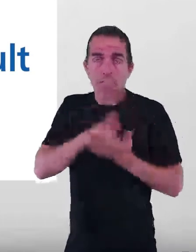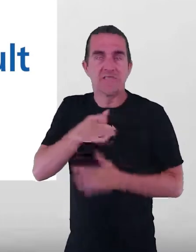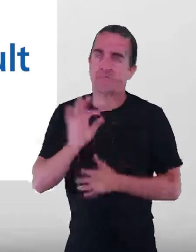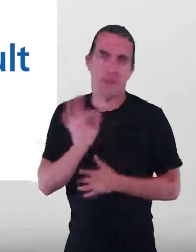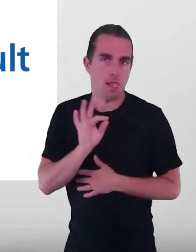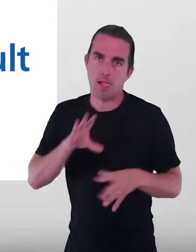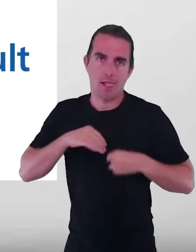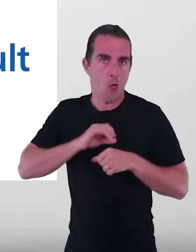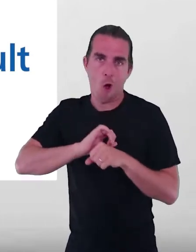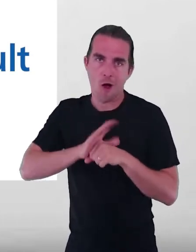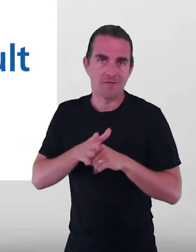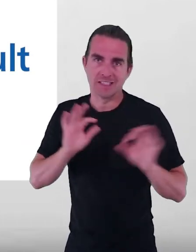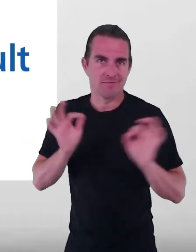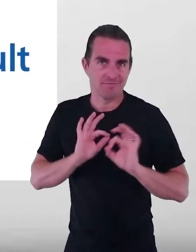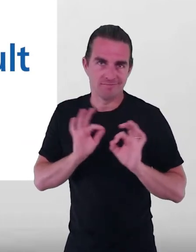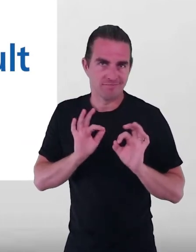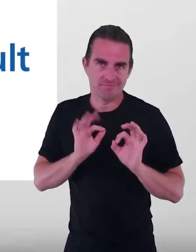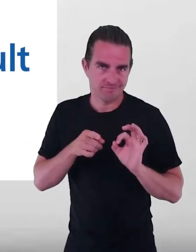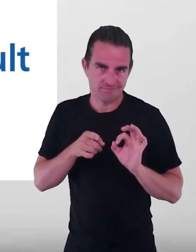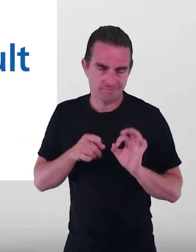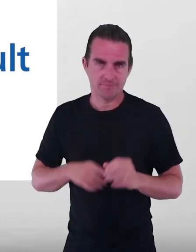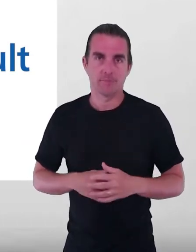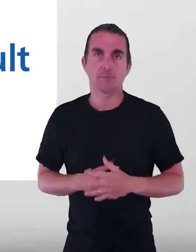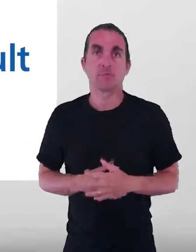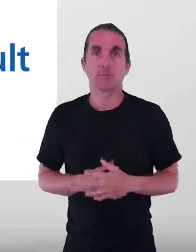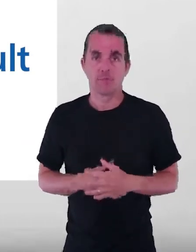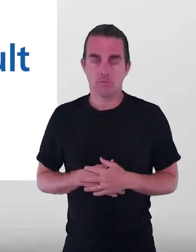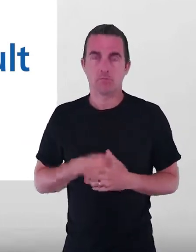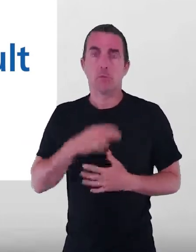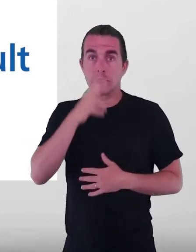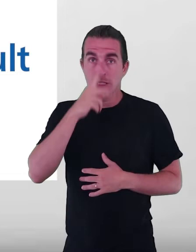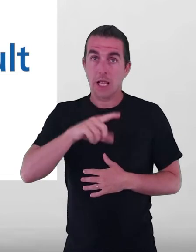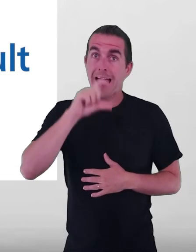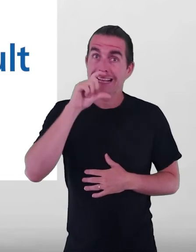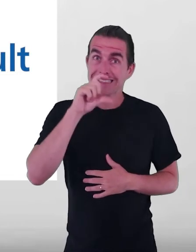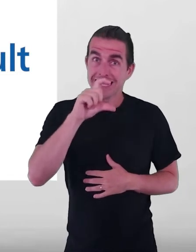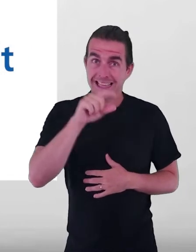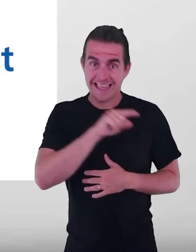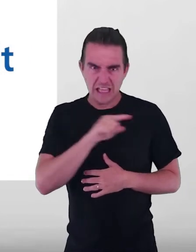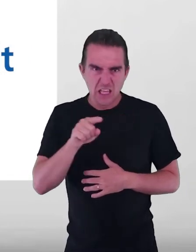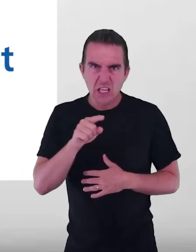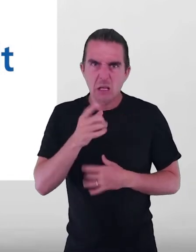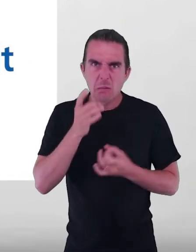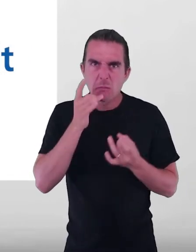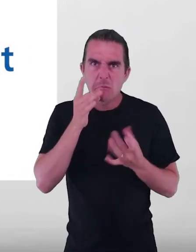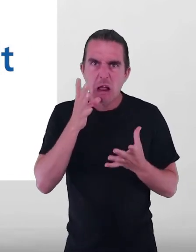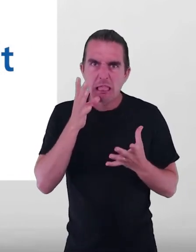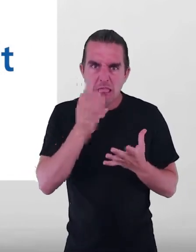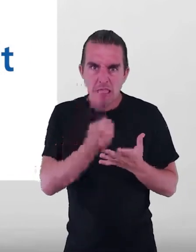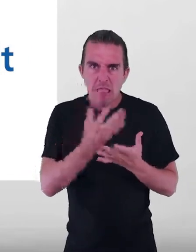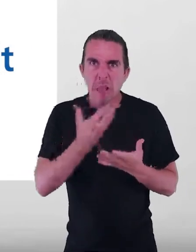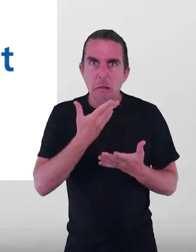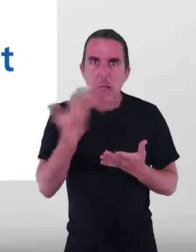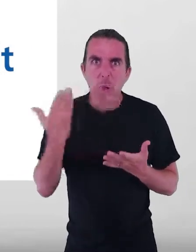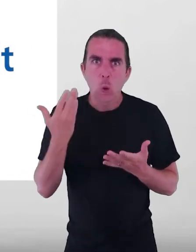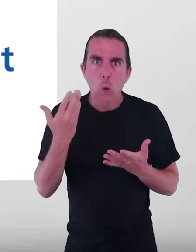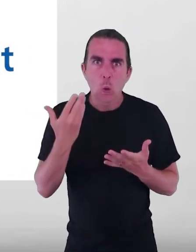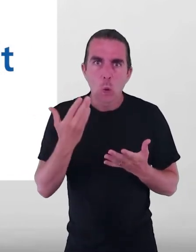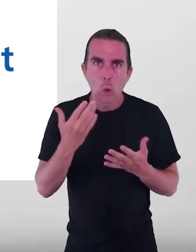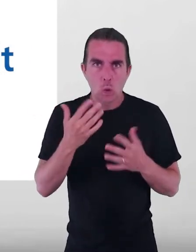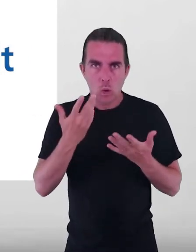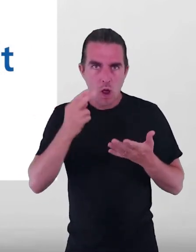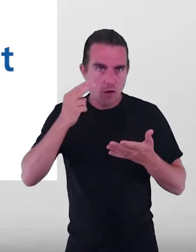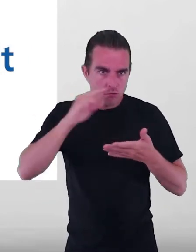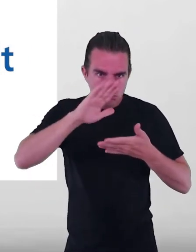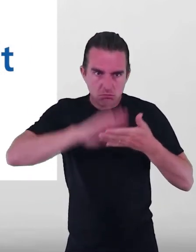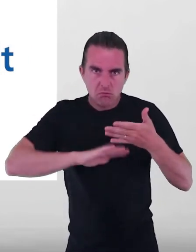line C within the result window indicates the test is negative. If the control line C is not visible